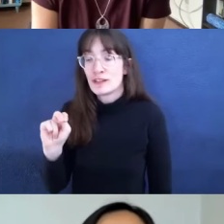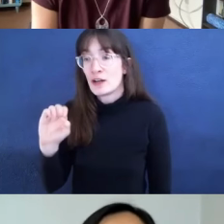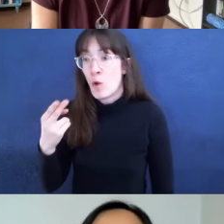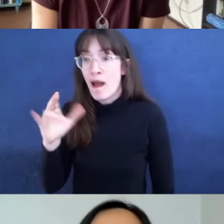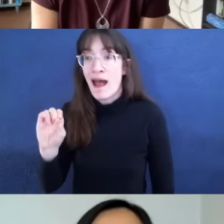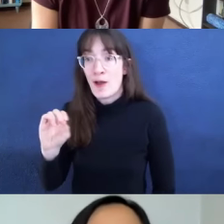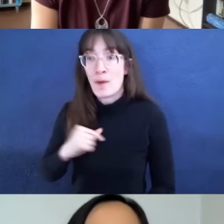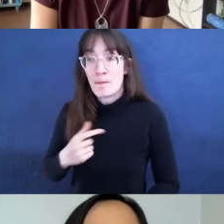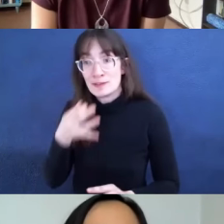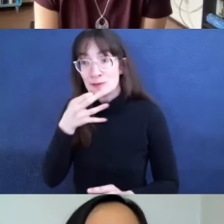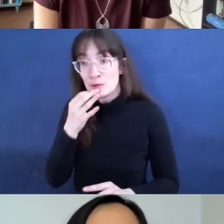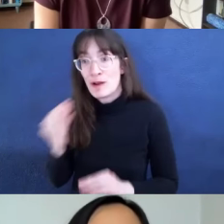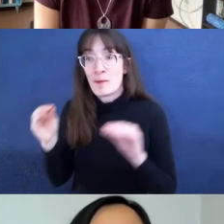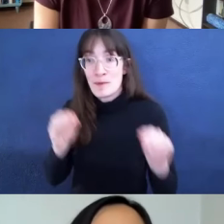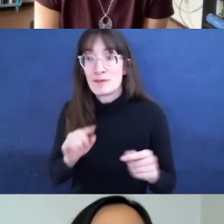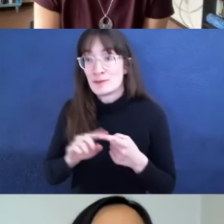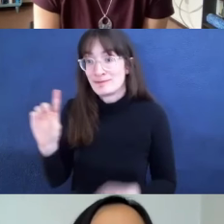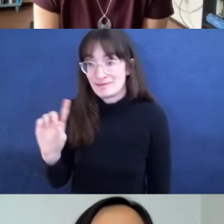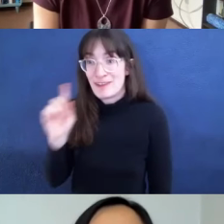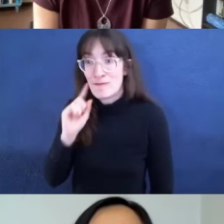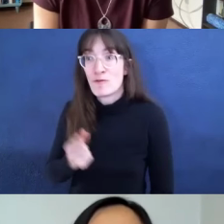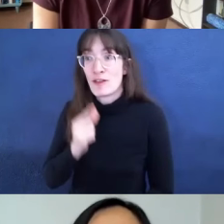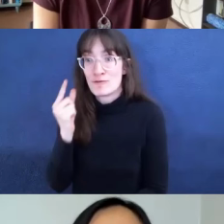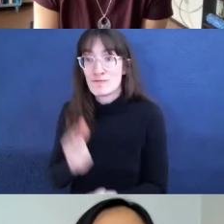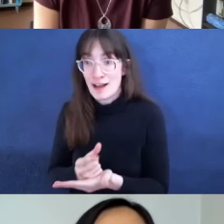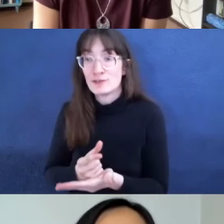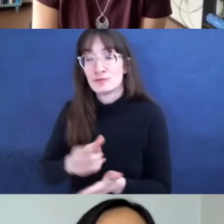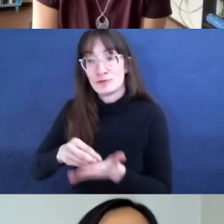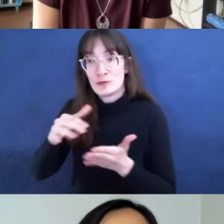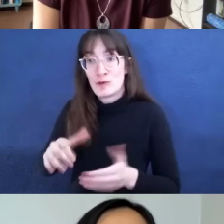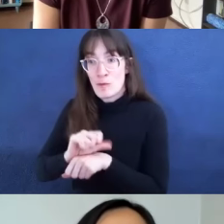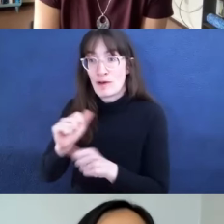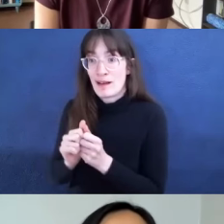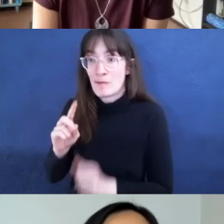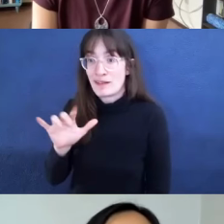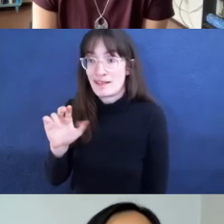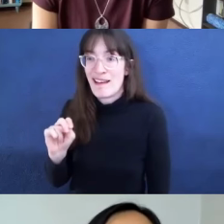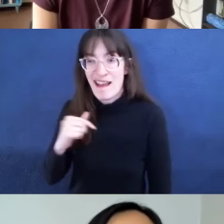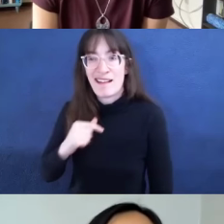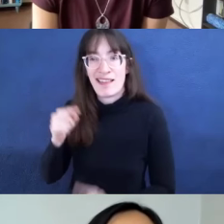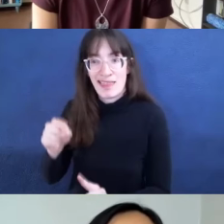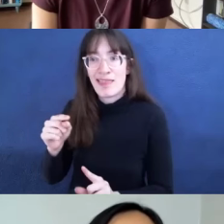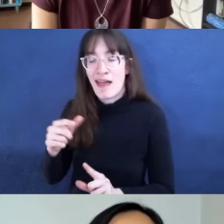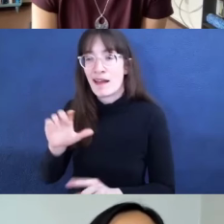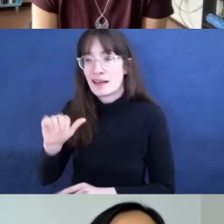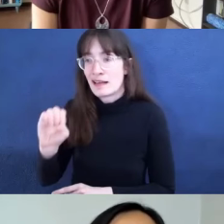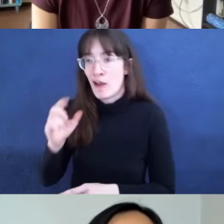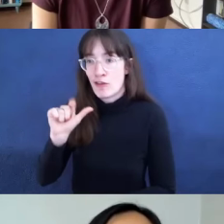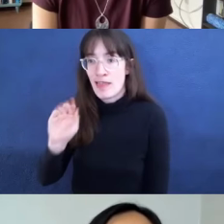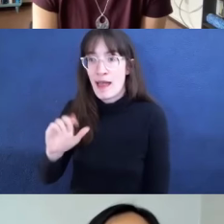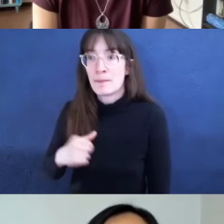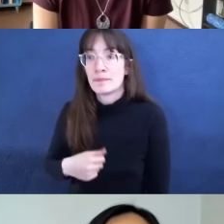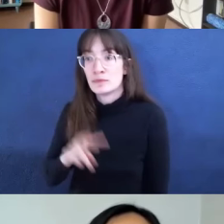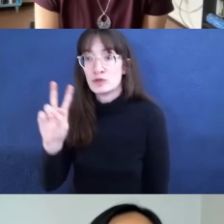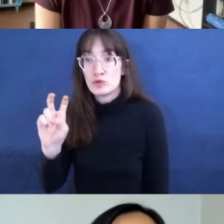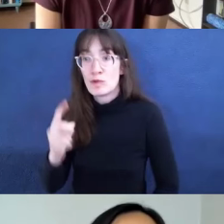Duluth in August to start graduate school and working with Vianne and the Mind Body Trauma Care Lab. I am a 200-hour registered